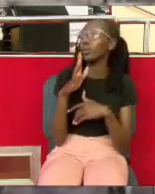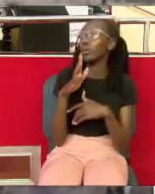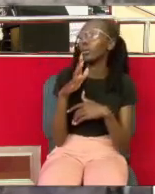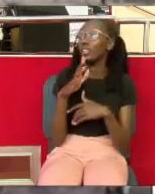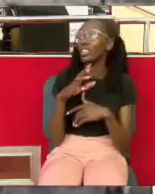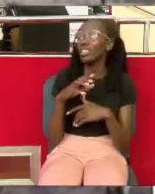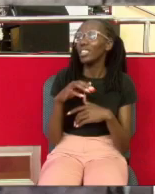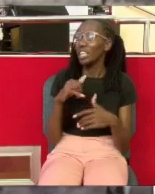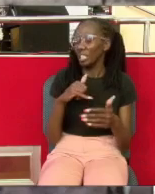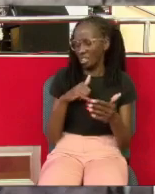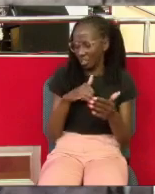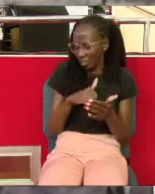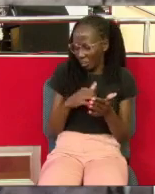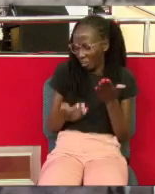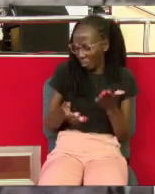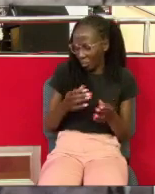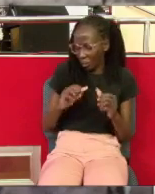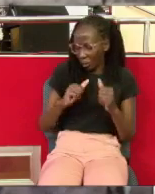and a contrite spirit?